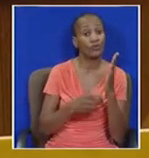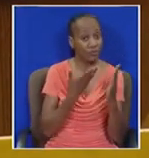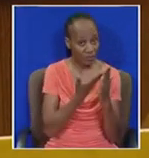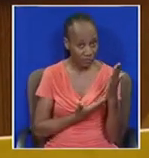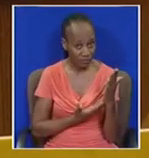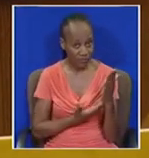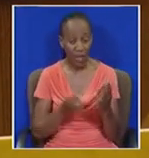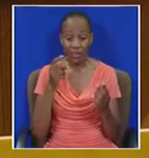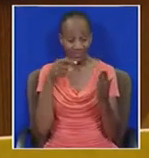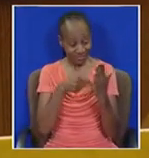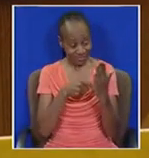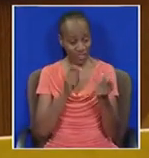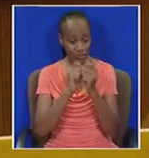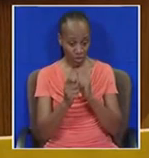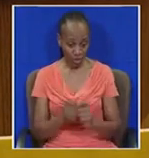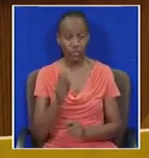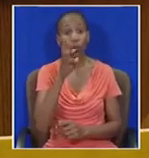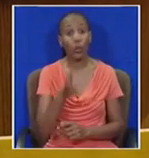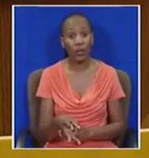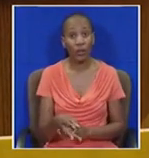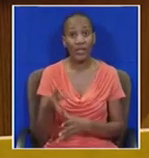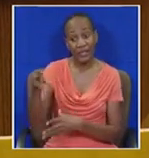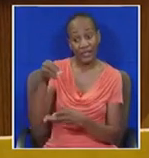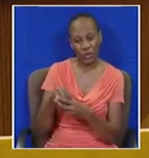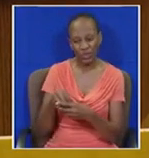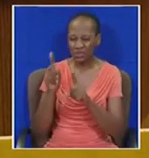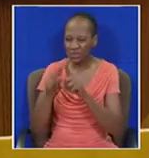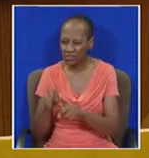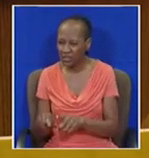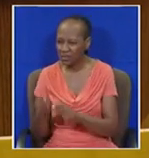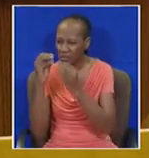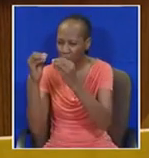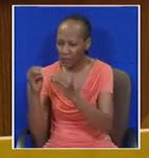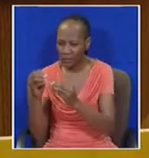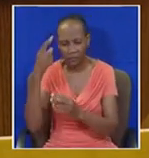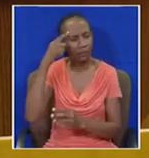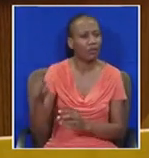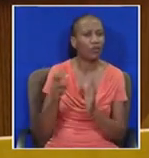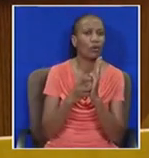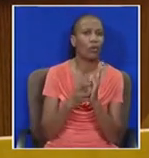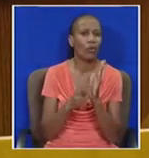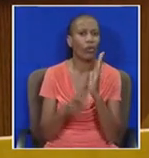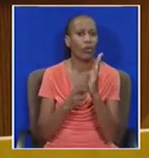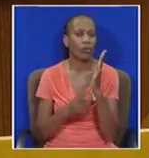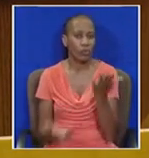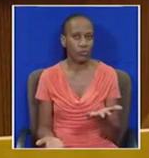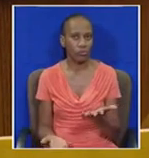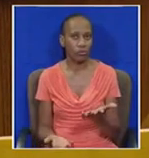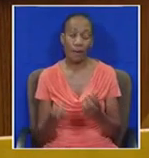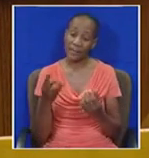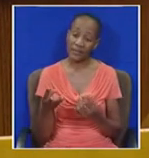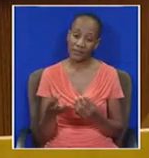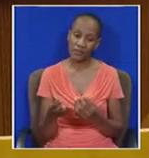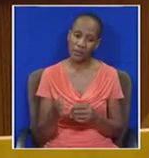up, including areas for non-compliance. But let us not just point to the issues